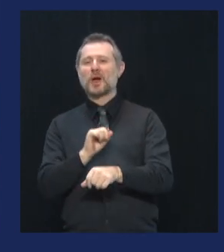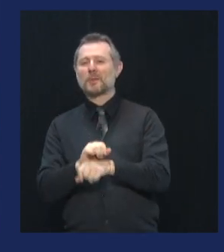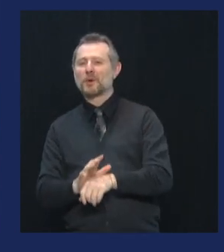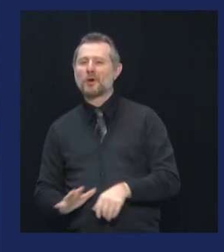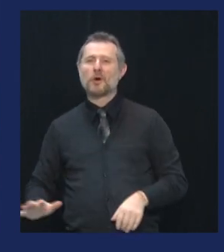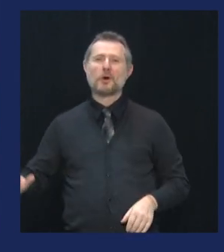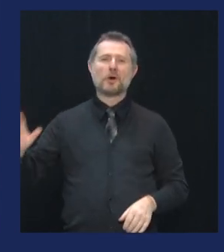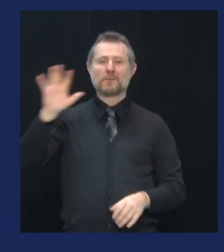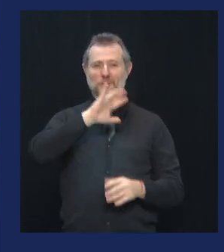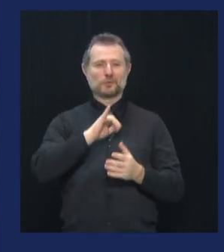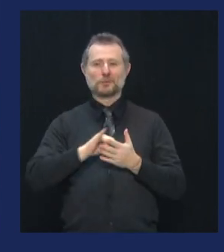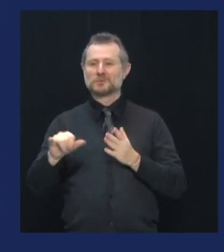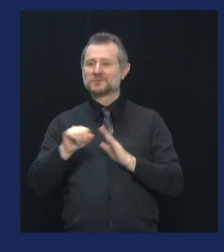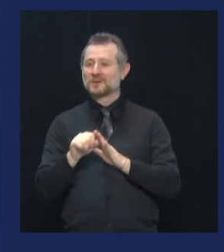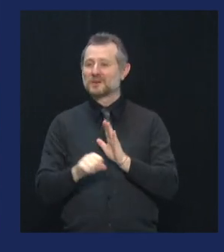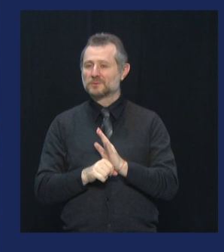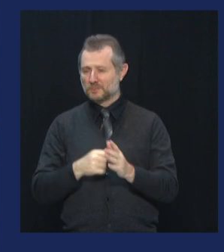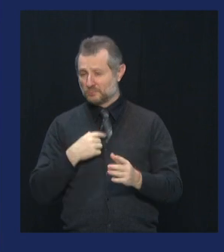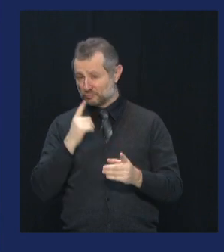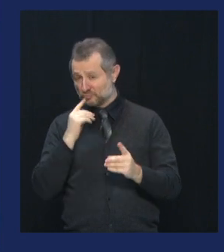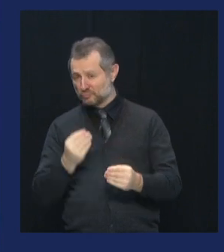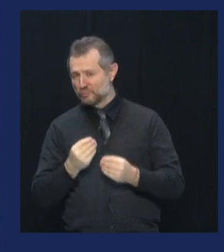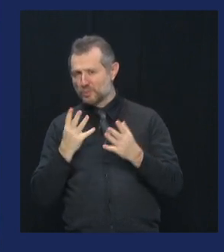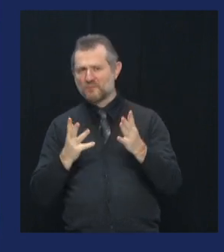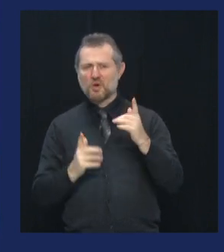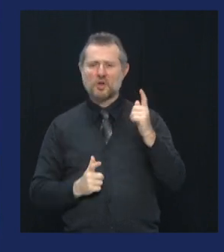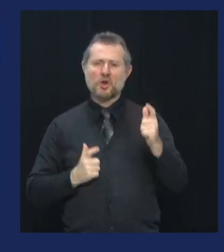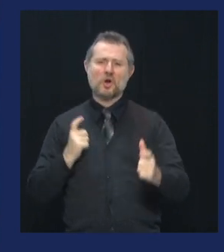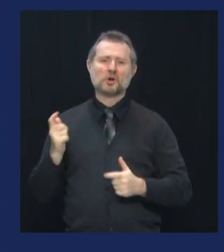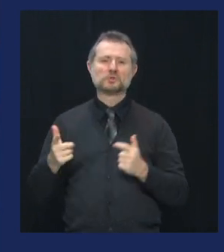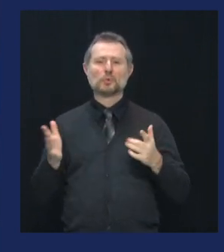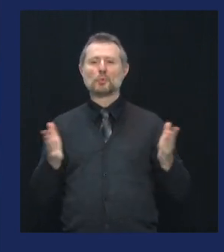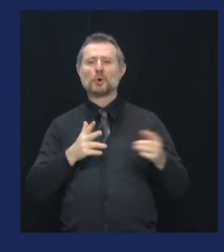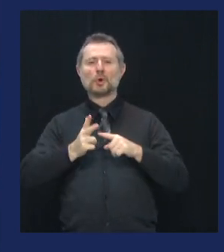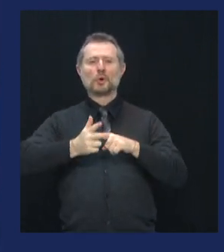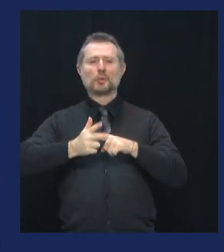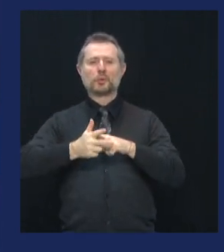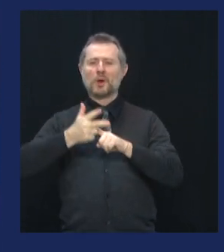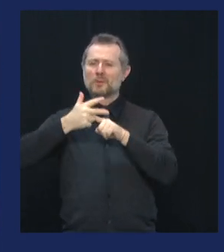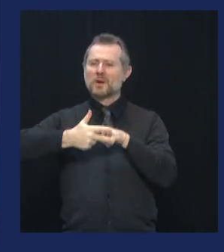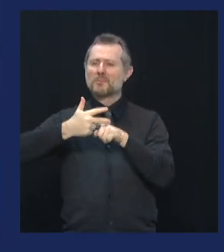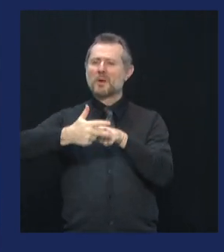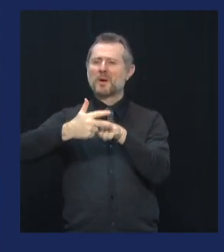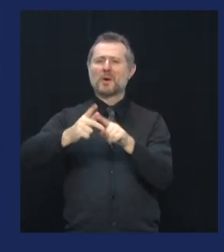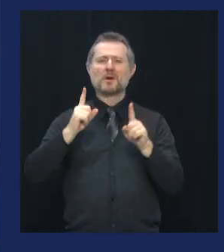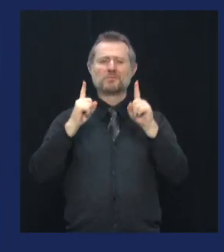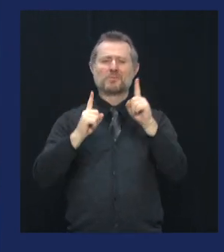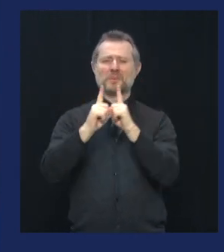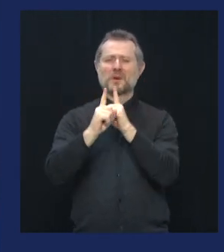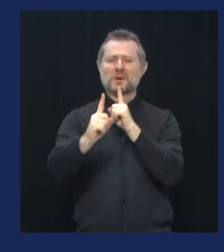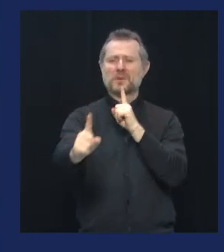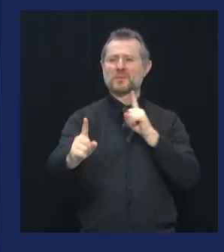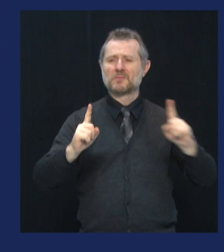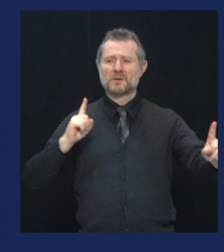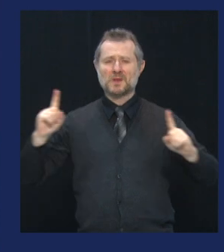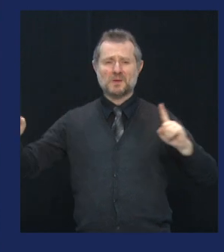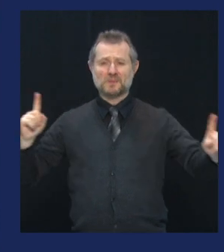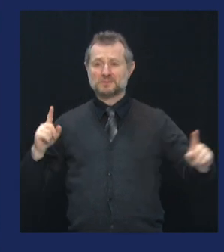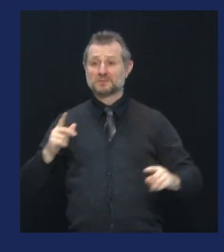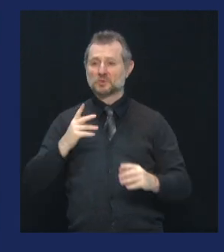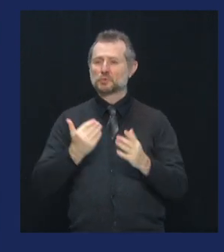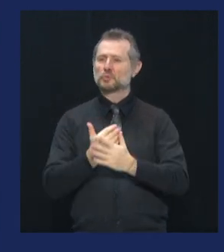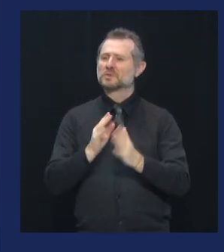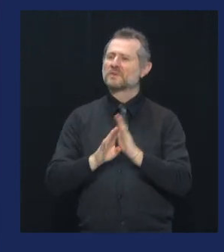largest wind programs in the nation. Today, we begin development of 2 massive offshore wind